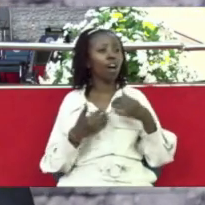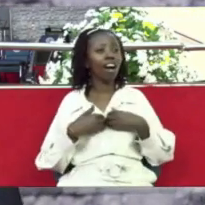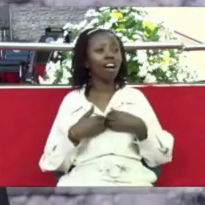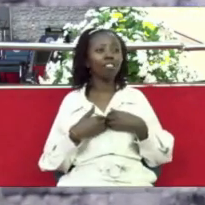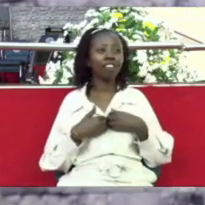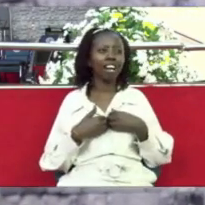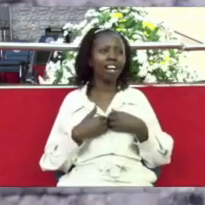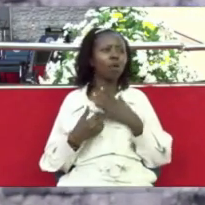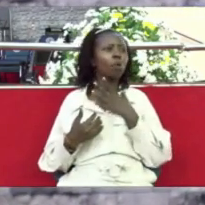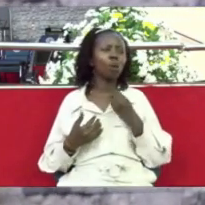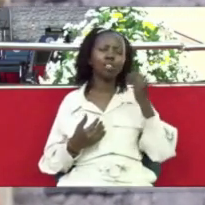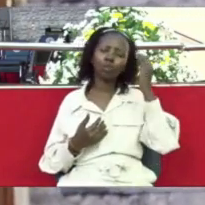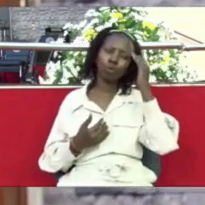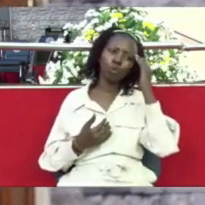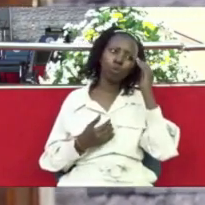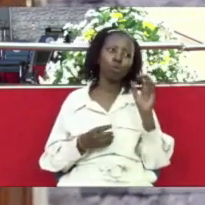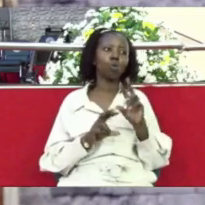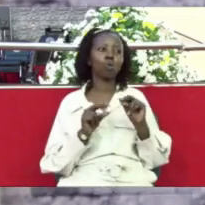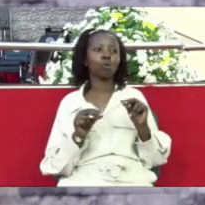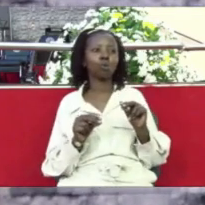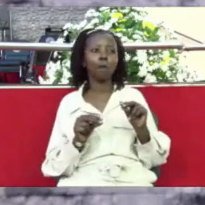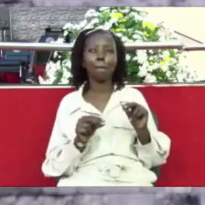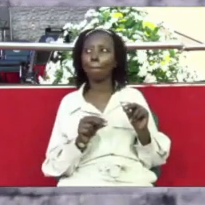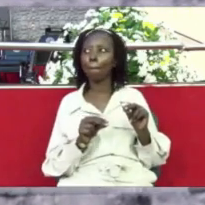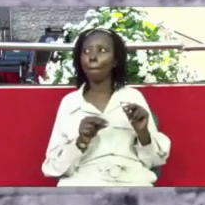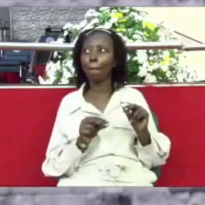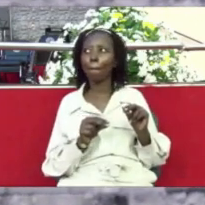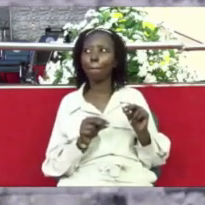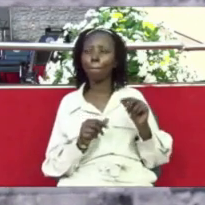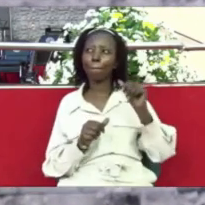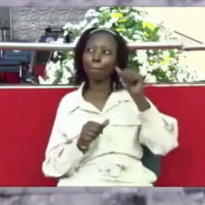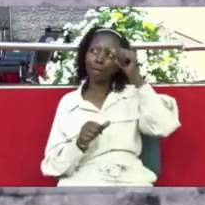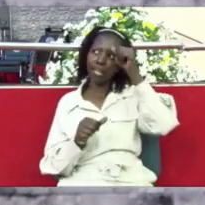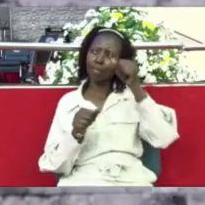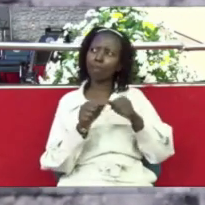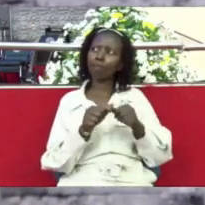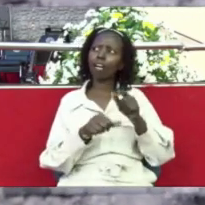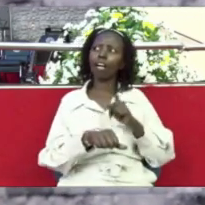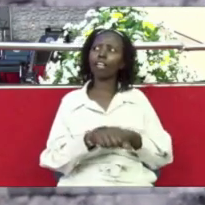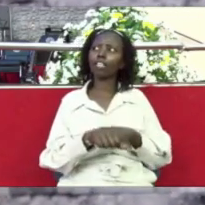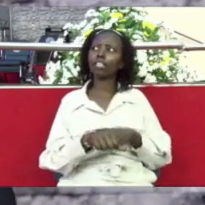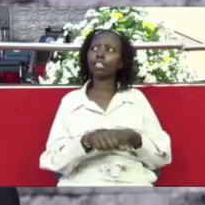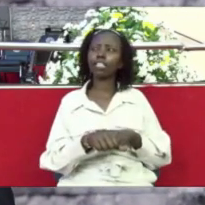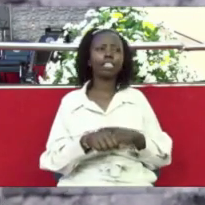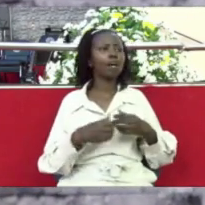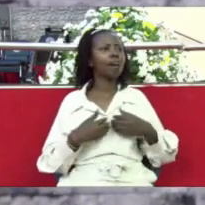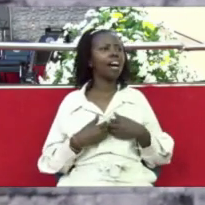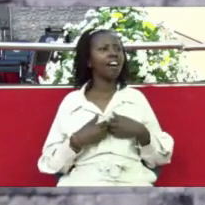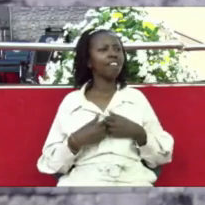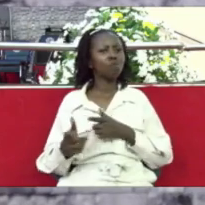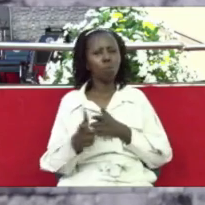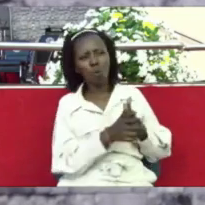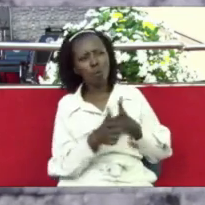Do you remember all the riots that were occurring downtown? the riots.